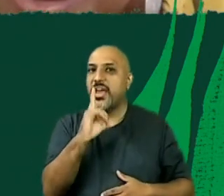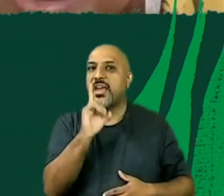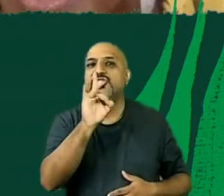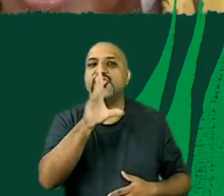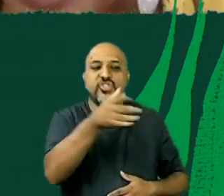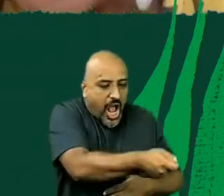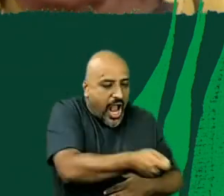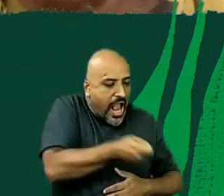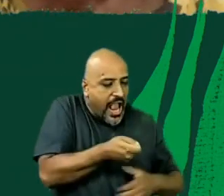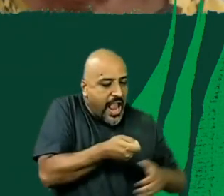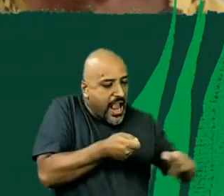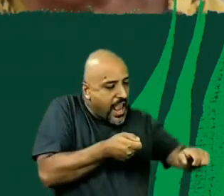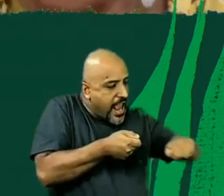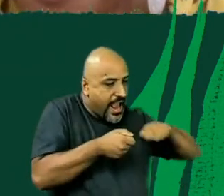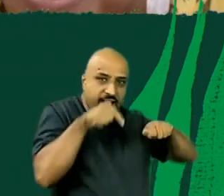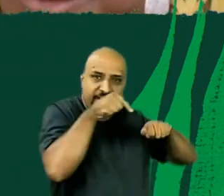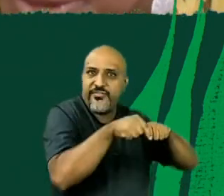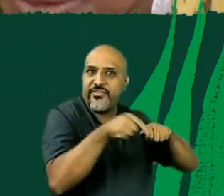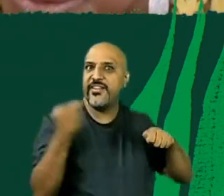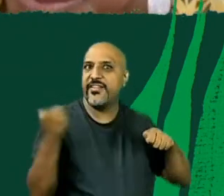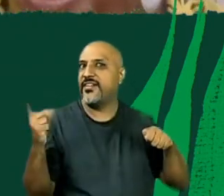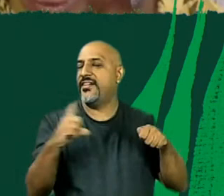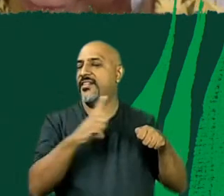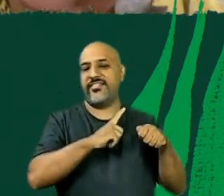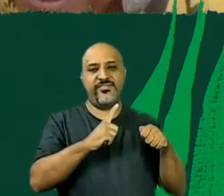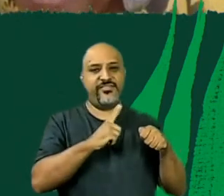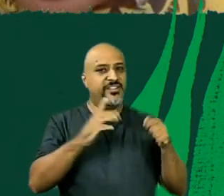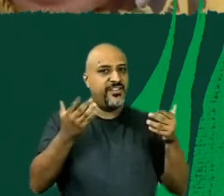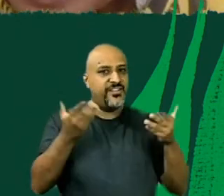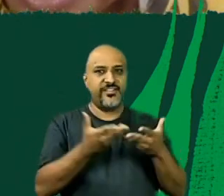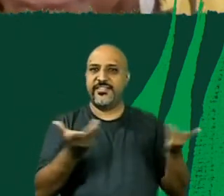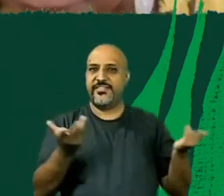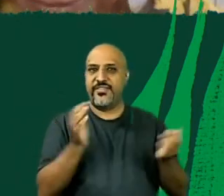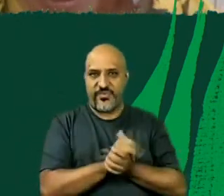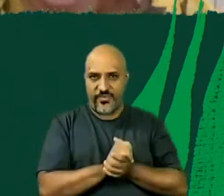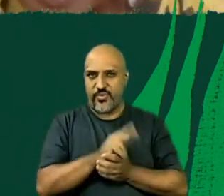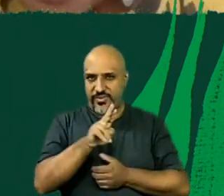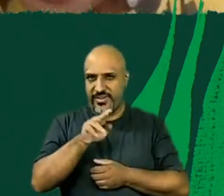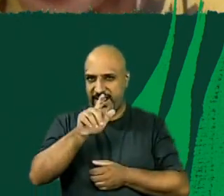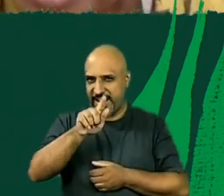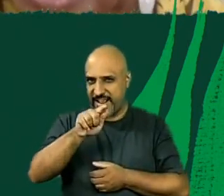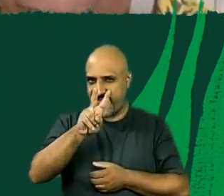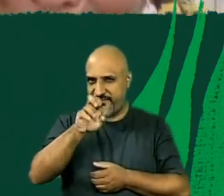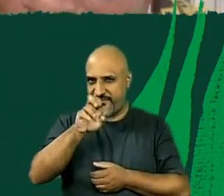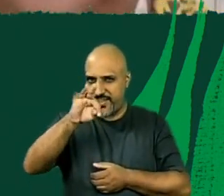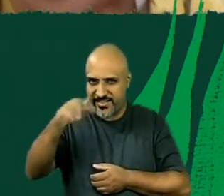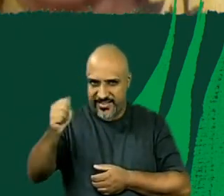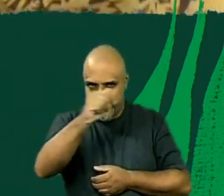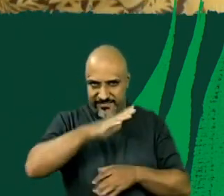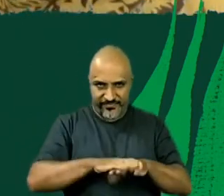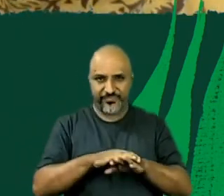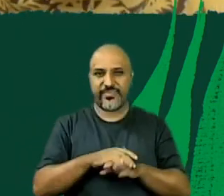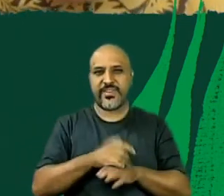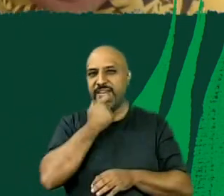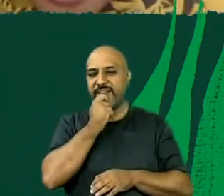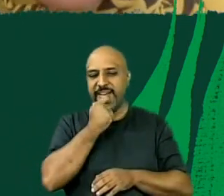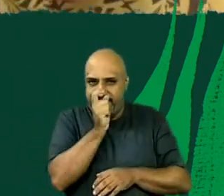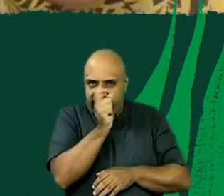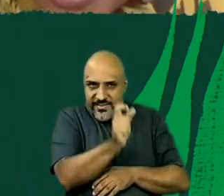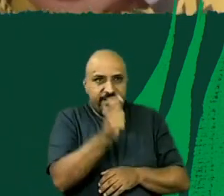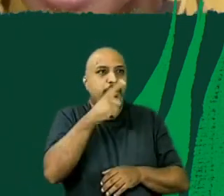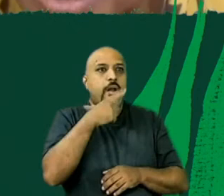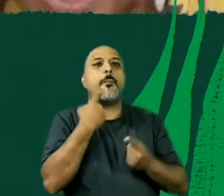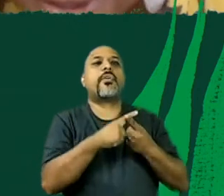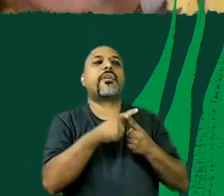They were antis, and they were called drawers because you draw them on. You pull them on, you know, as you draw, you know, so they're draw. And